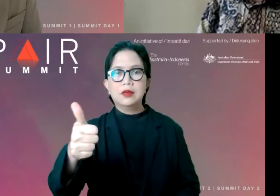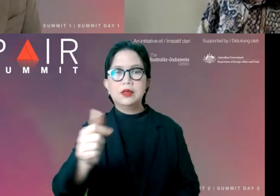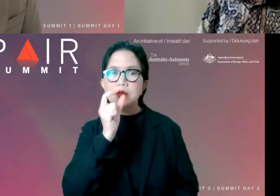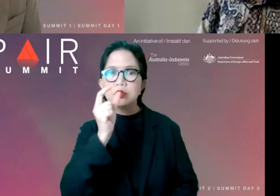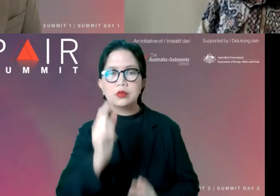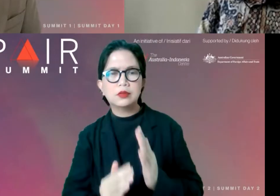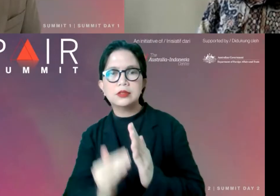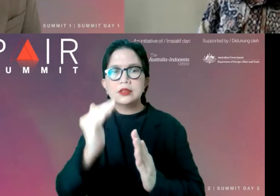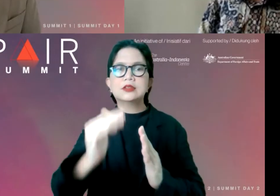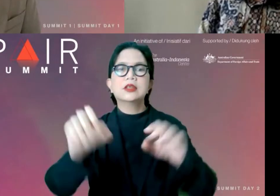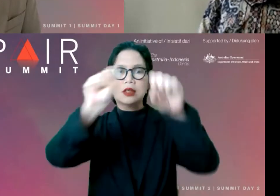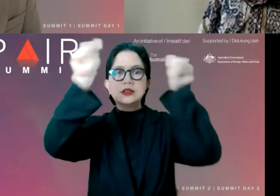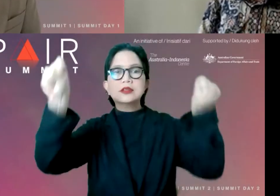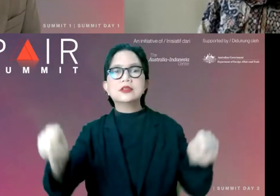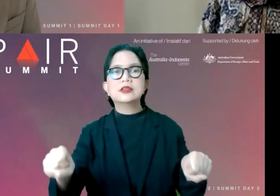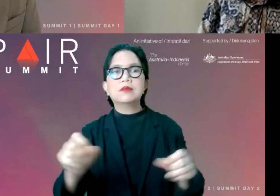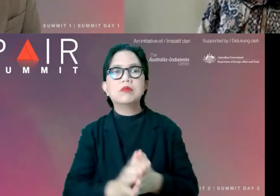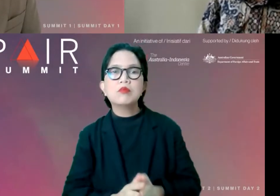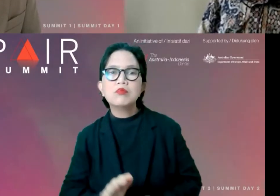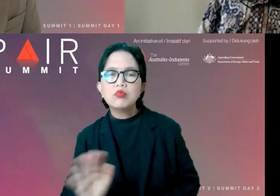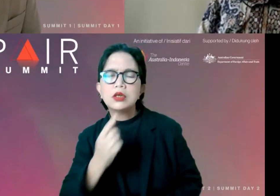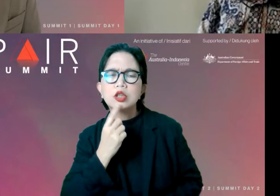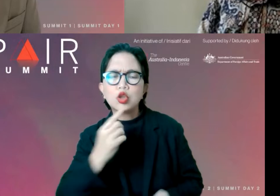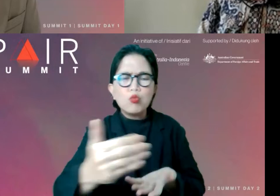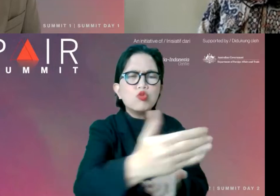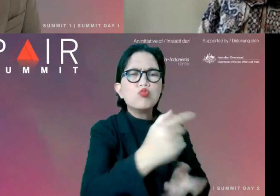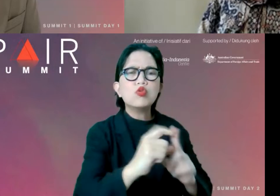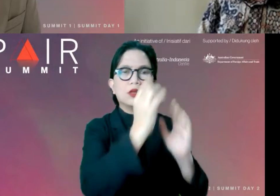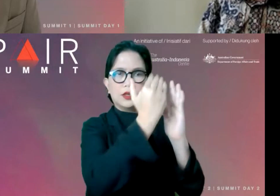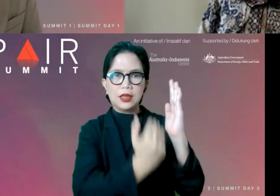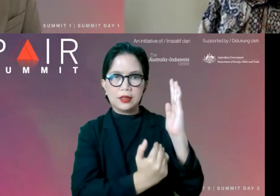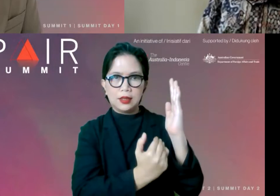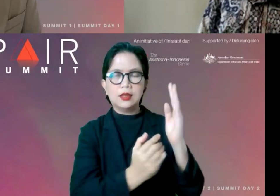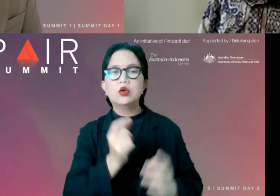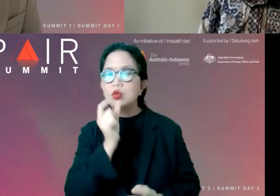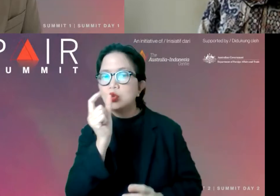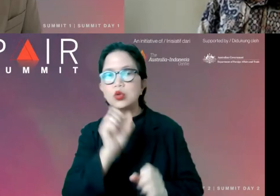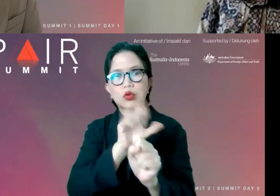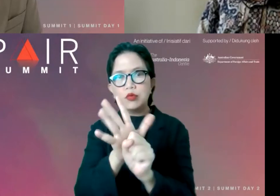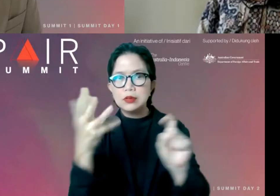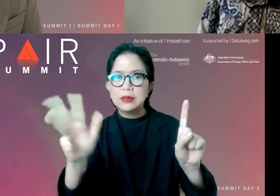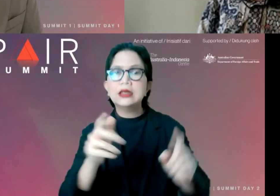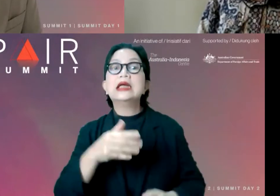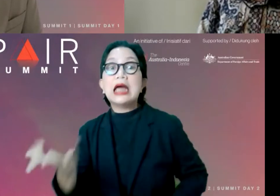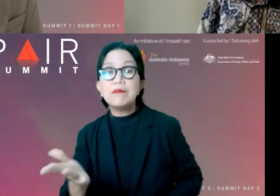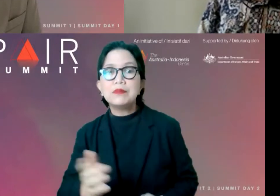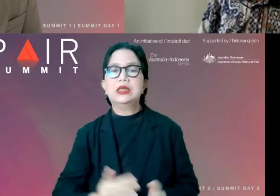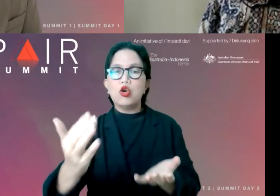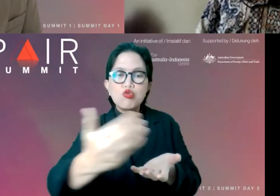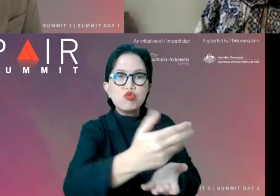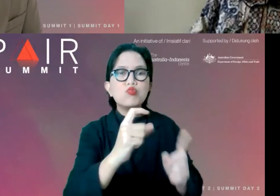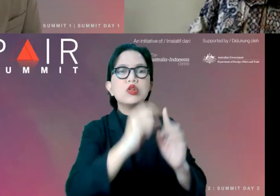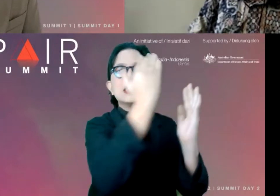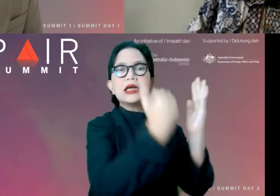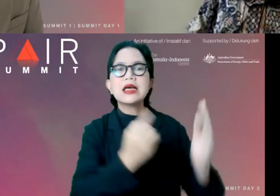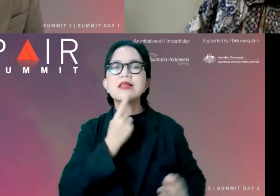specific data collection, but also for other data collection in health sector. Thank you, Helen. Okay,